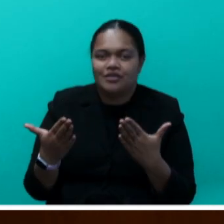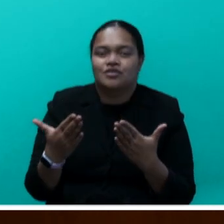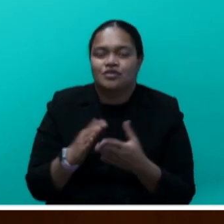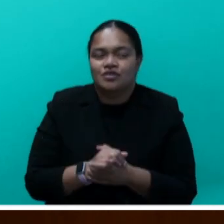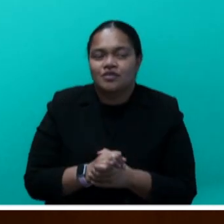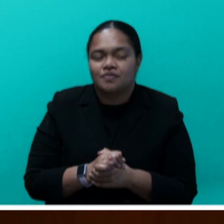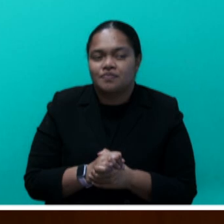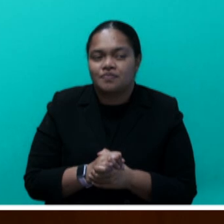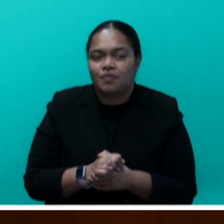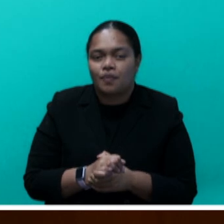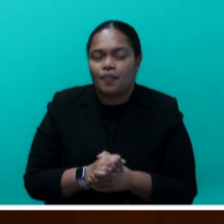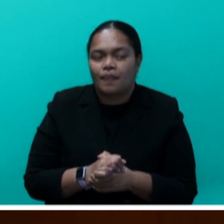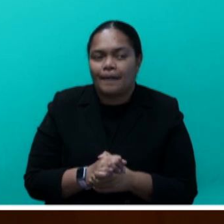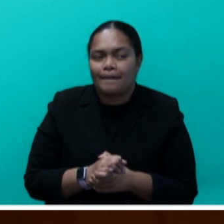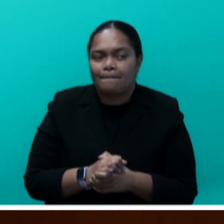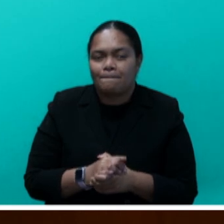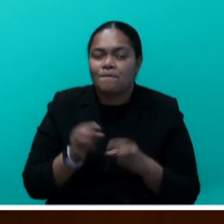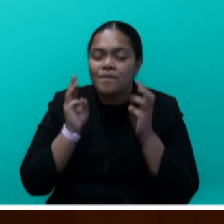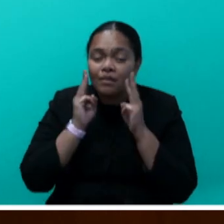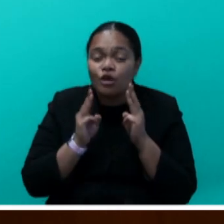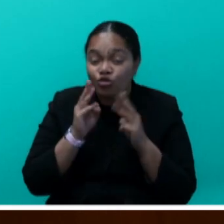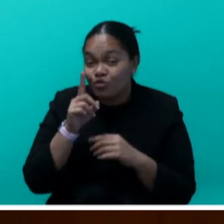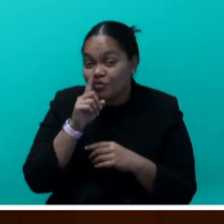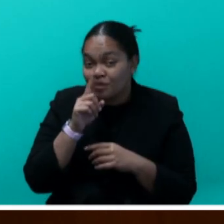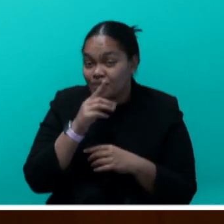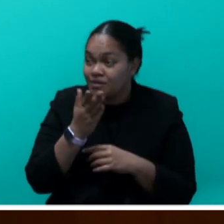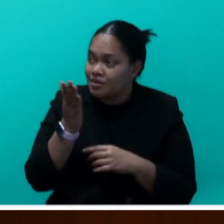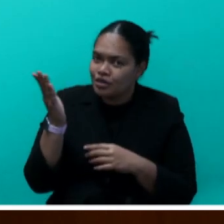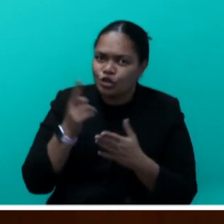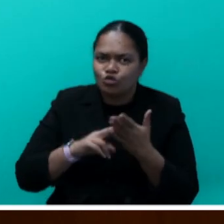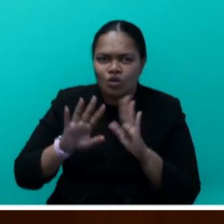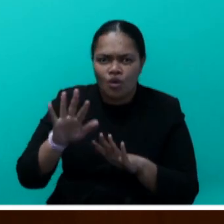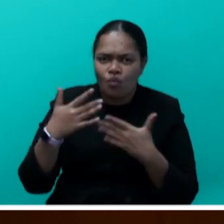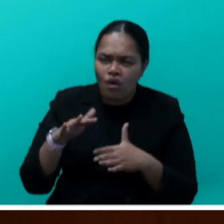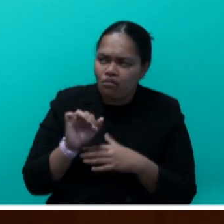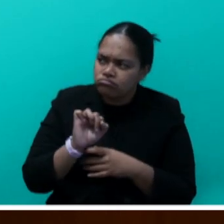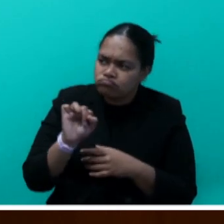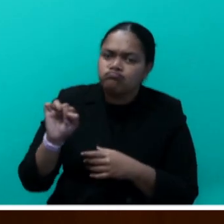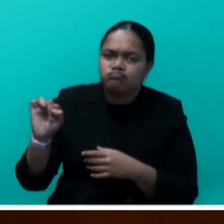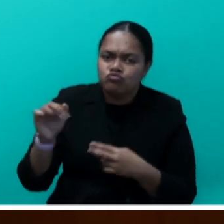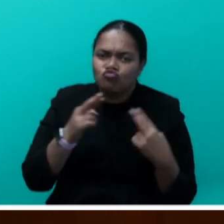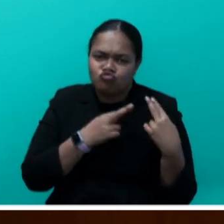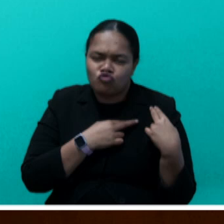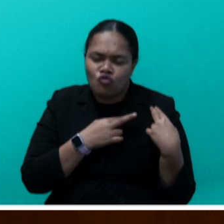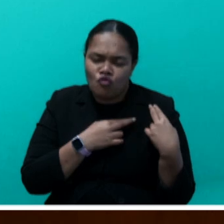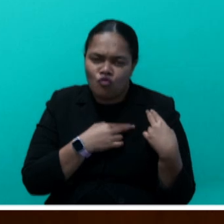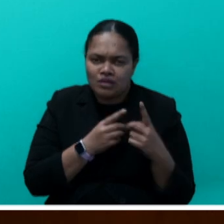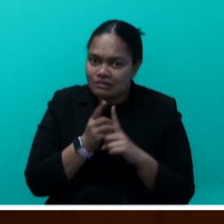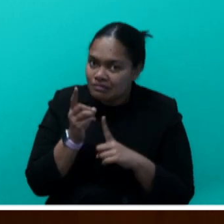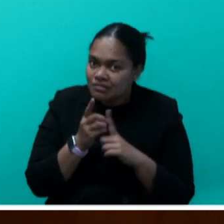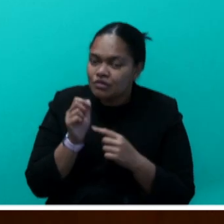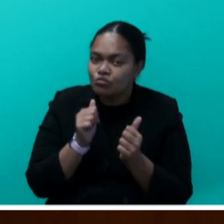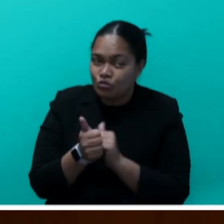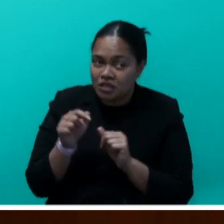to the Maori people of New Zealand for their role in the development of sports in Fiji, particularly the days